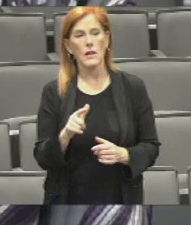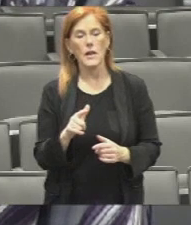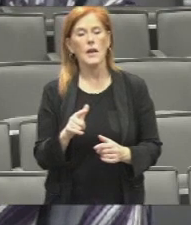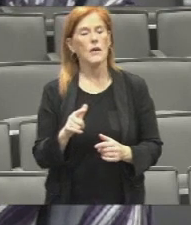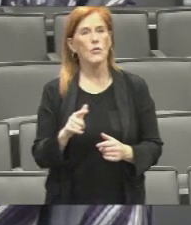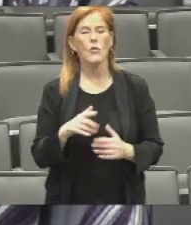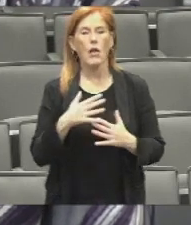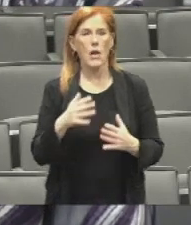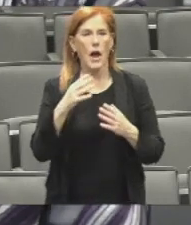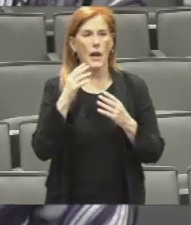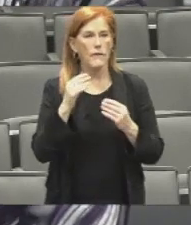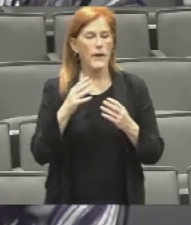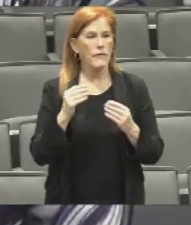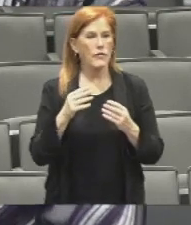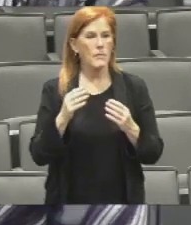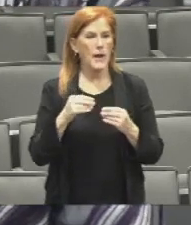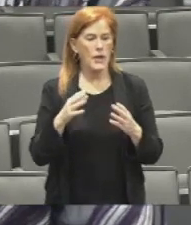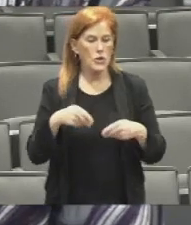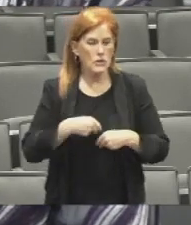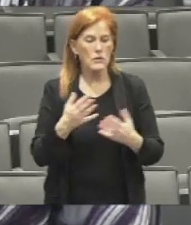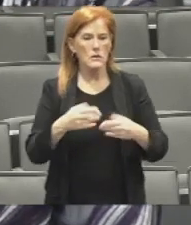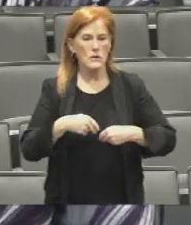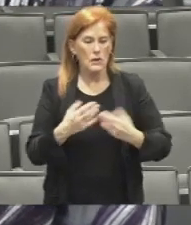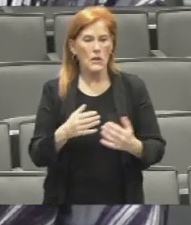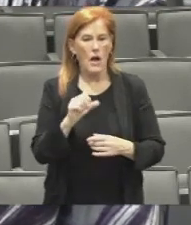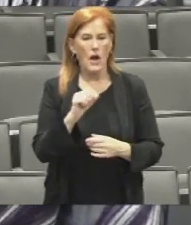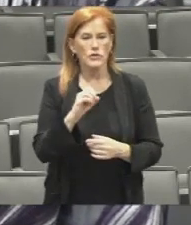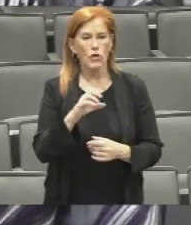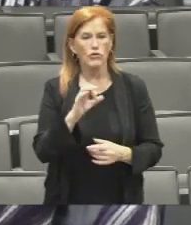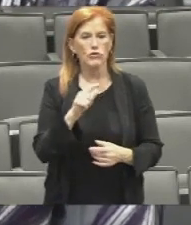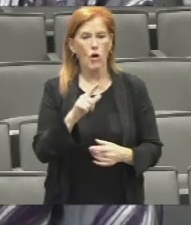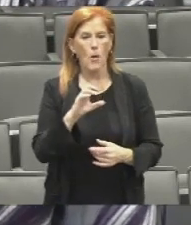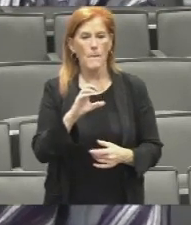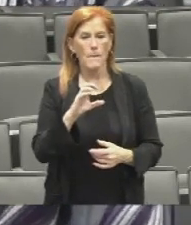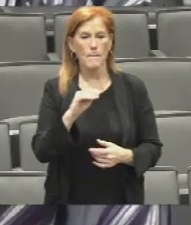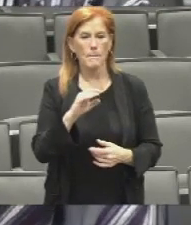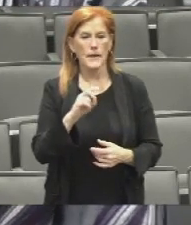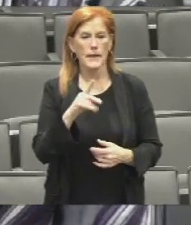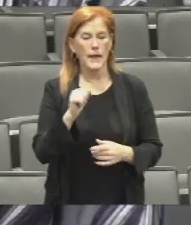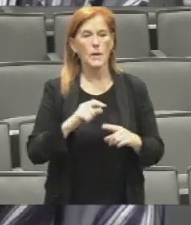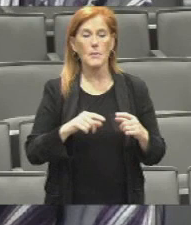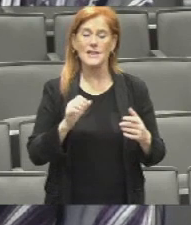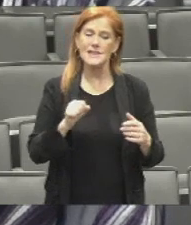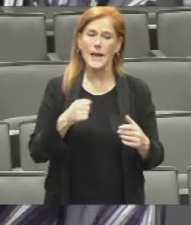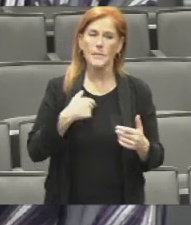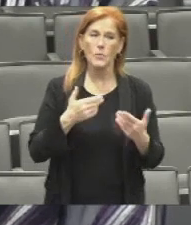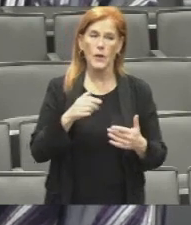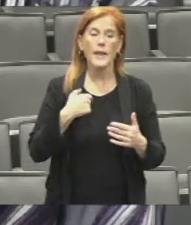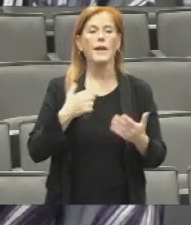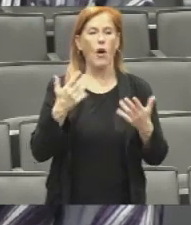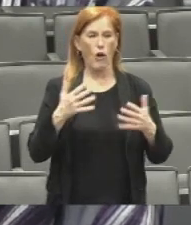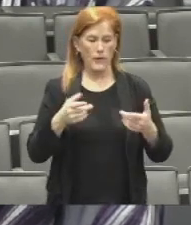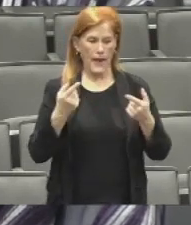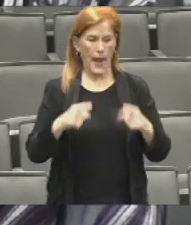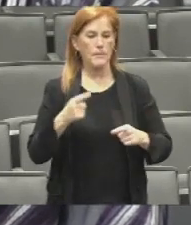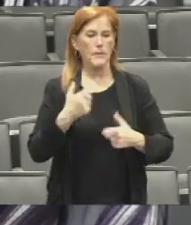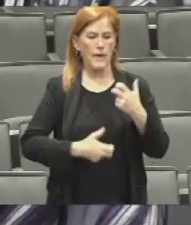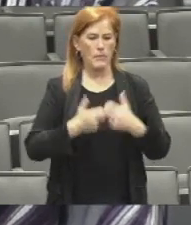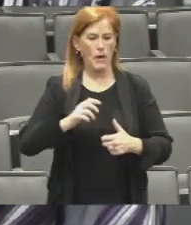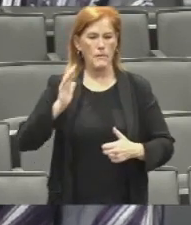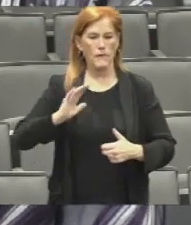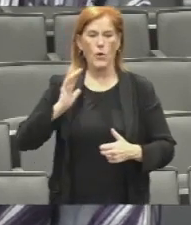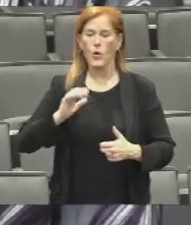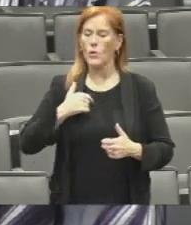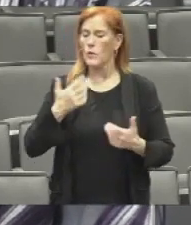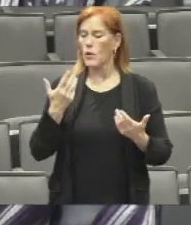a lot of information on social media, but specific to that, because we had that incident early on, and we don't want to